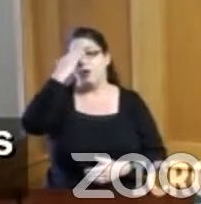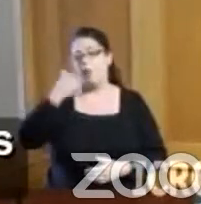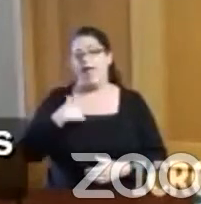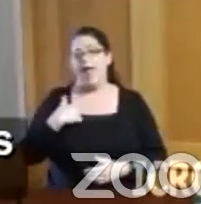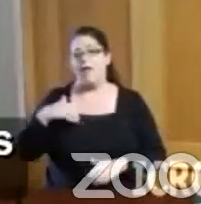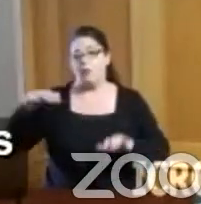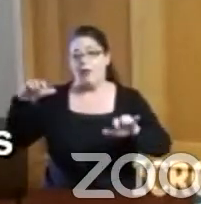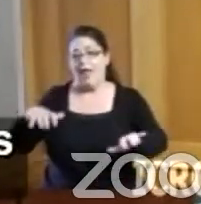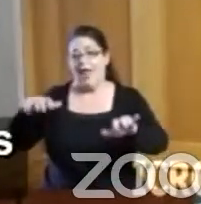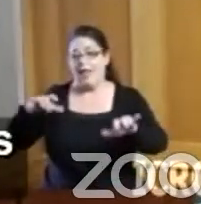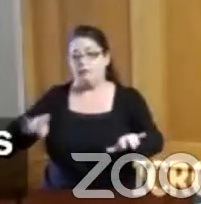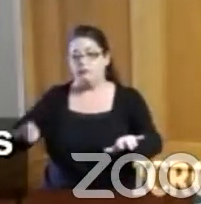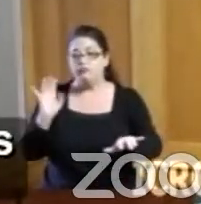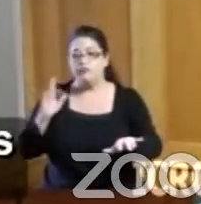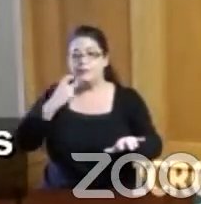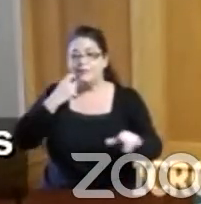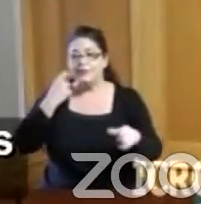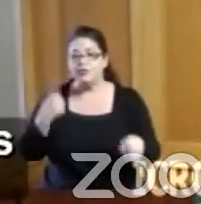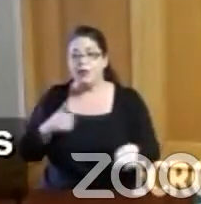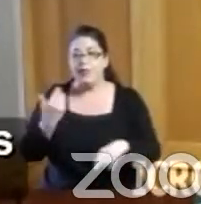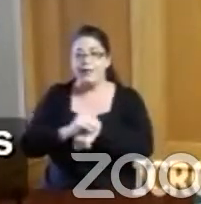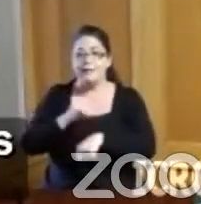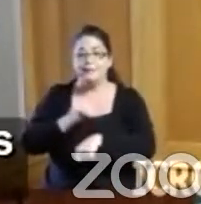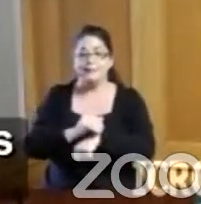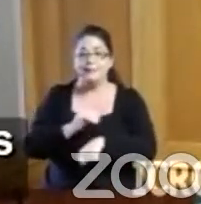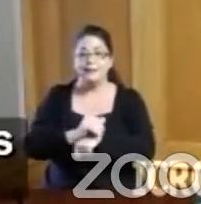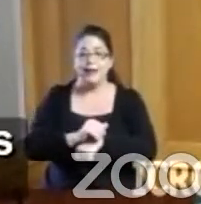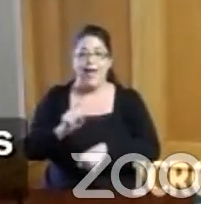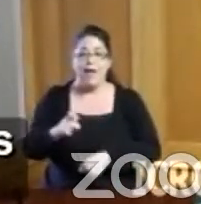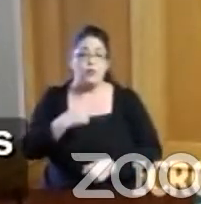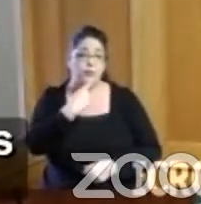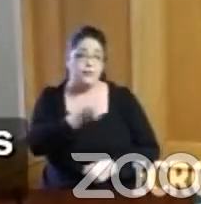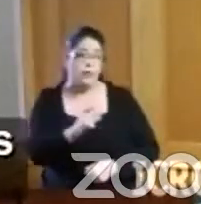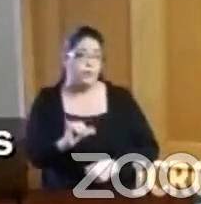event that started last night. And I got to say, too,